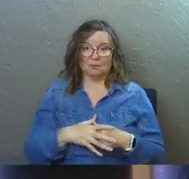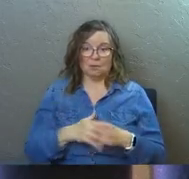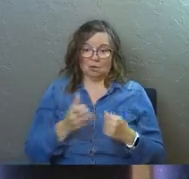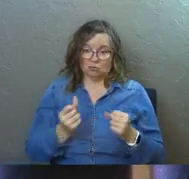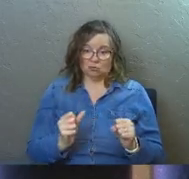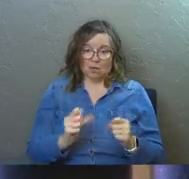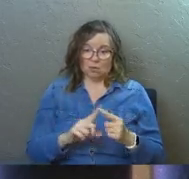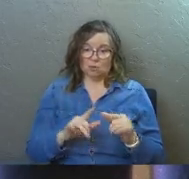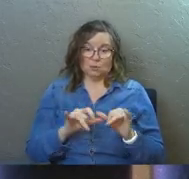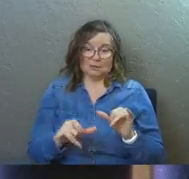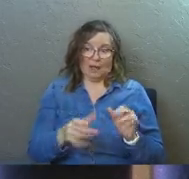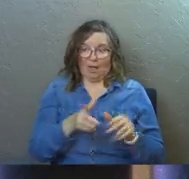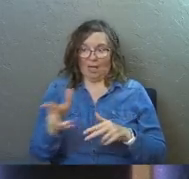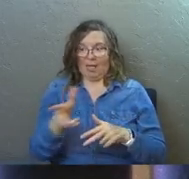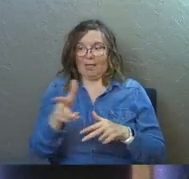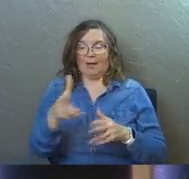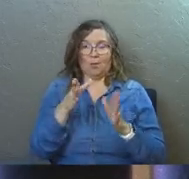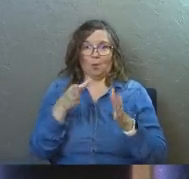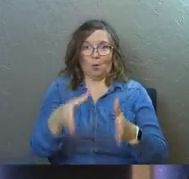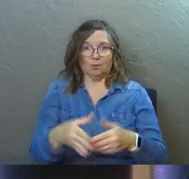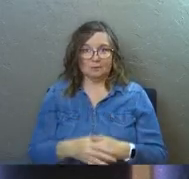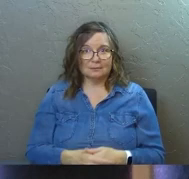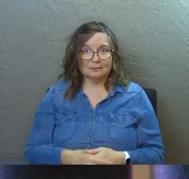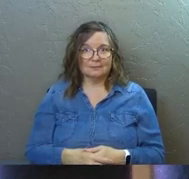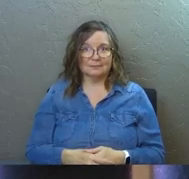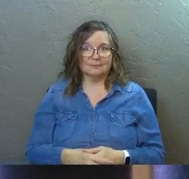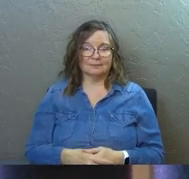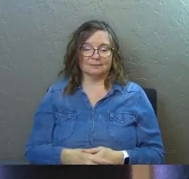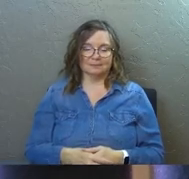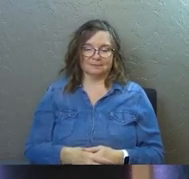and tried to stay on the road.